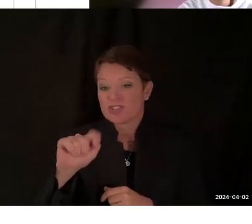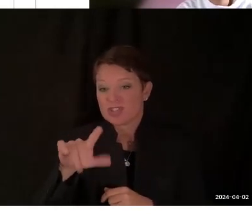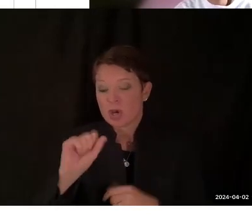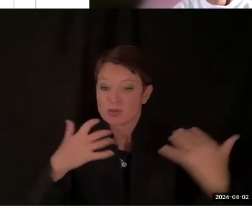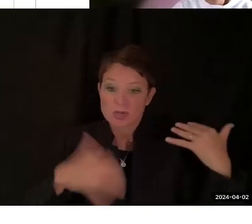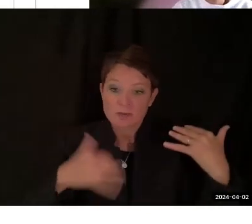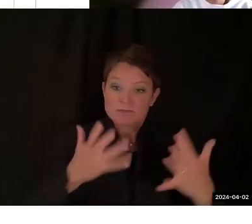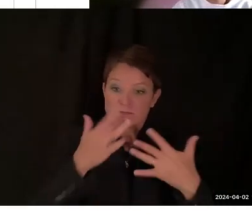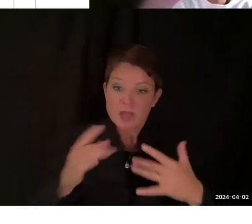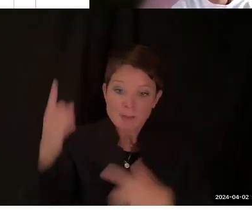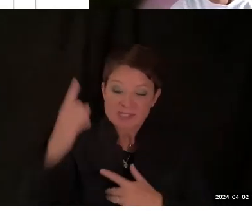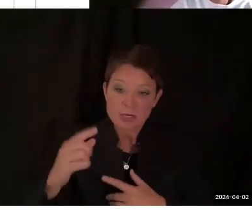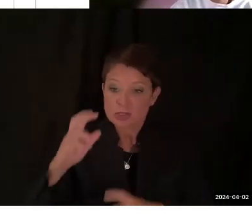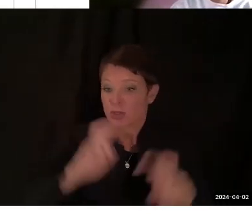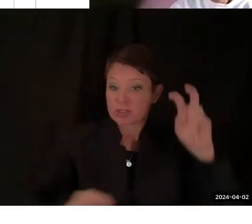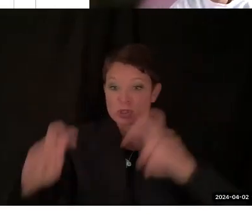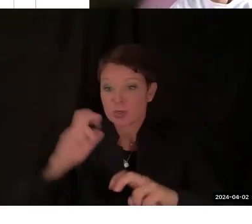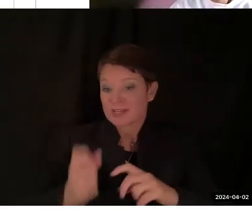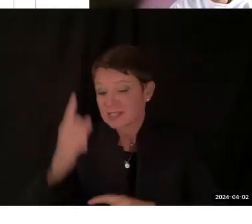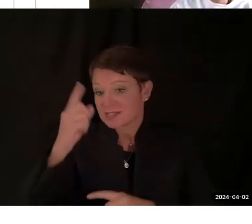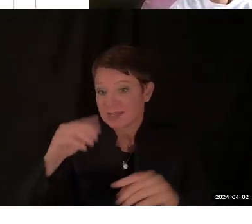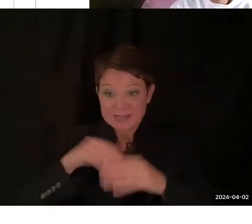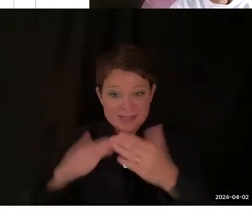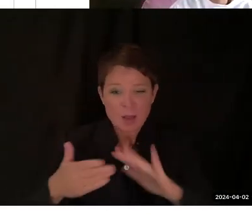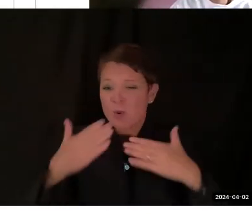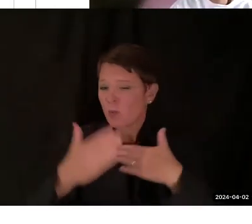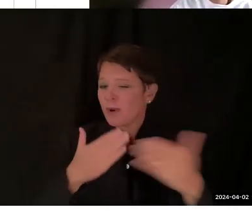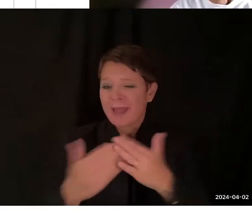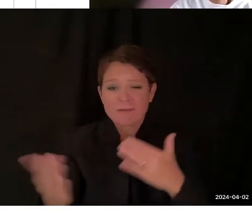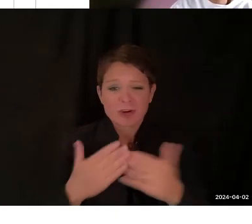the circus is in town, or anything. And